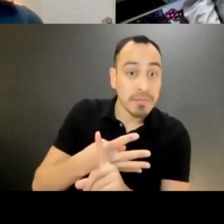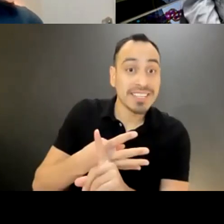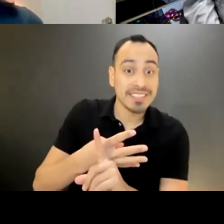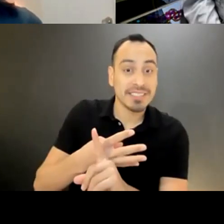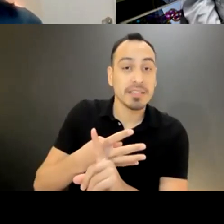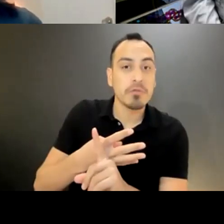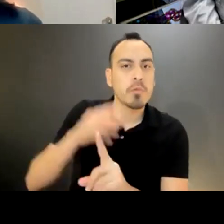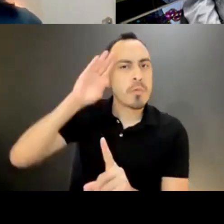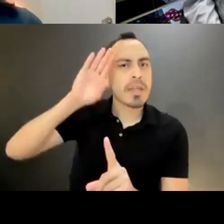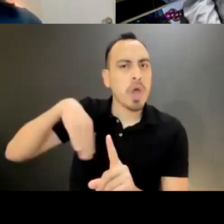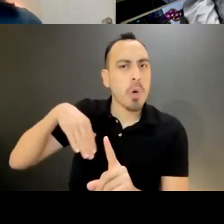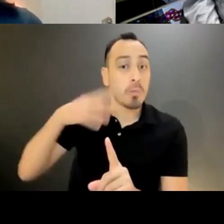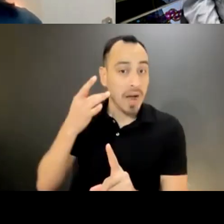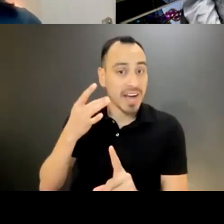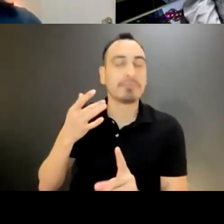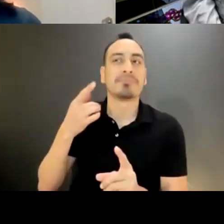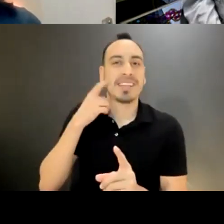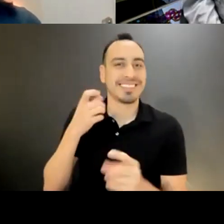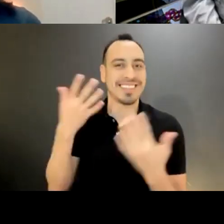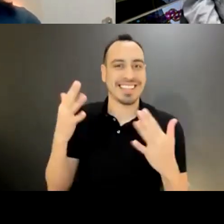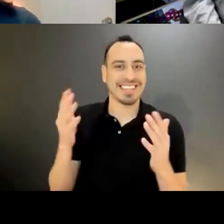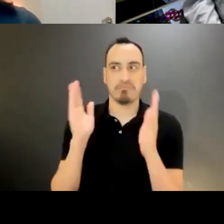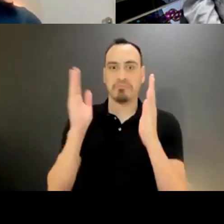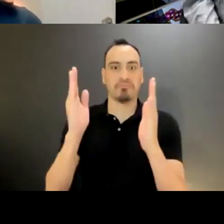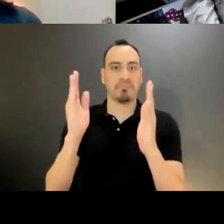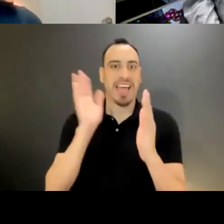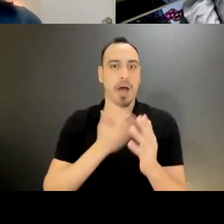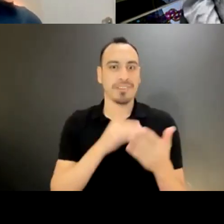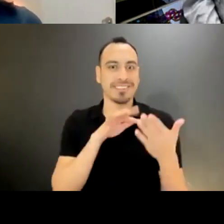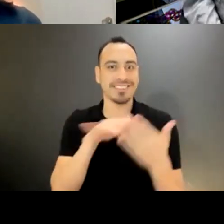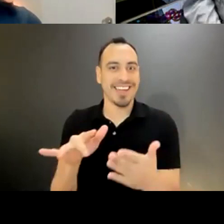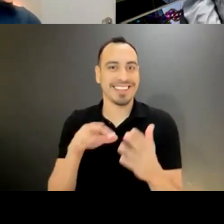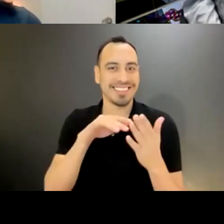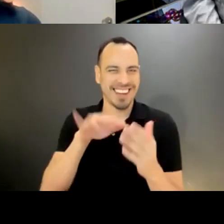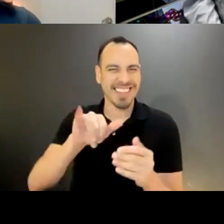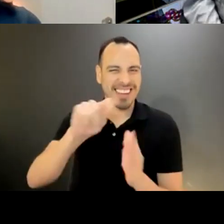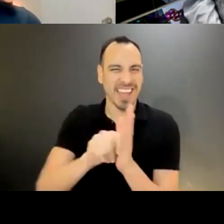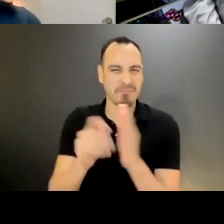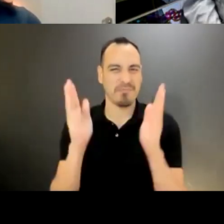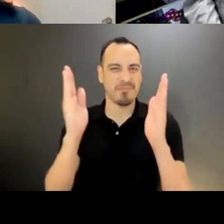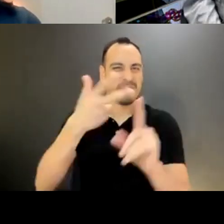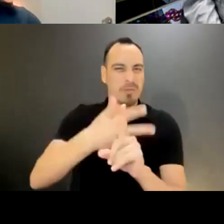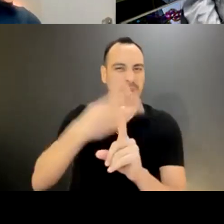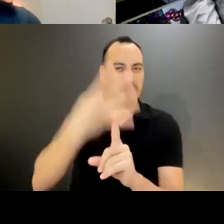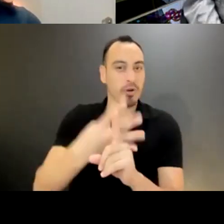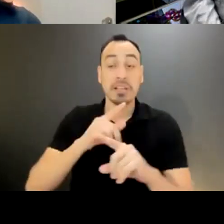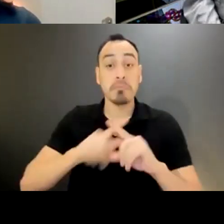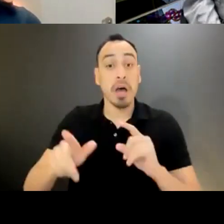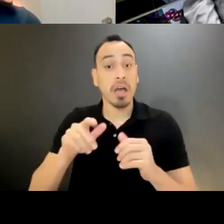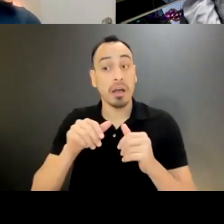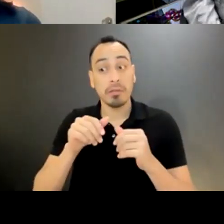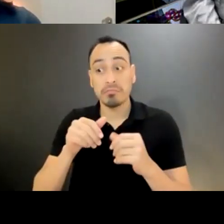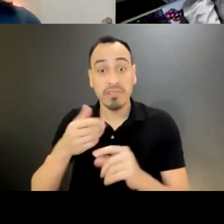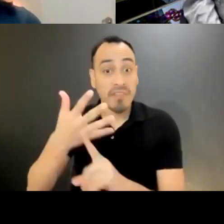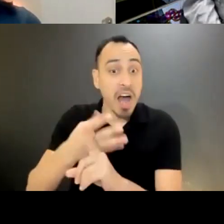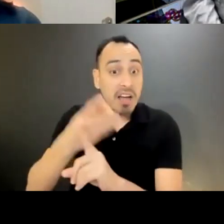studies have been ongoing. So we don't have any information for particularly long-term outcomes, except